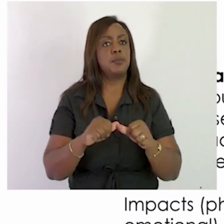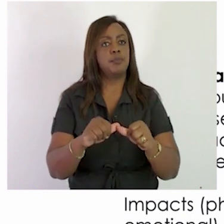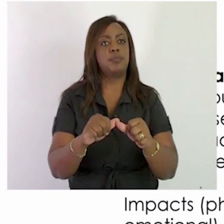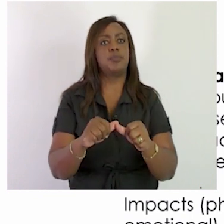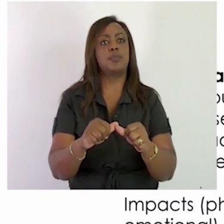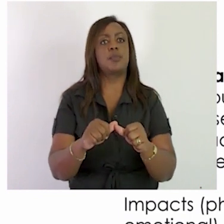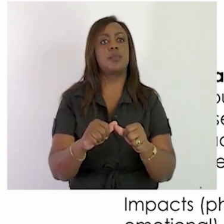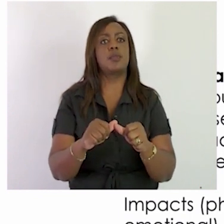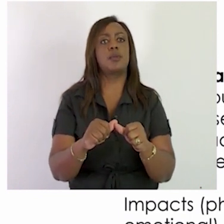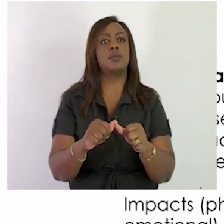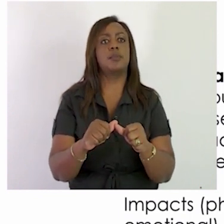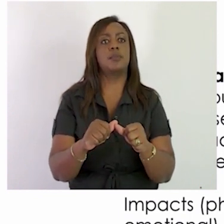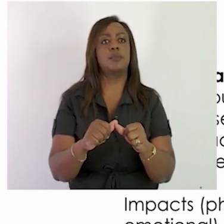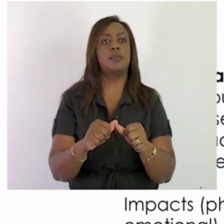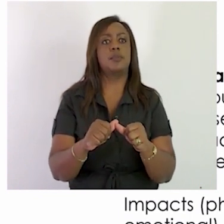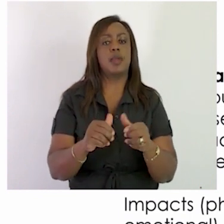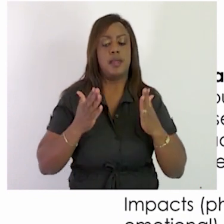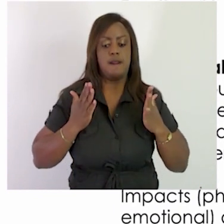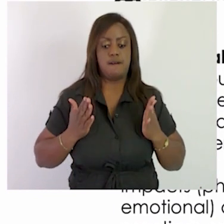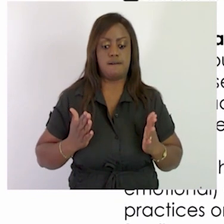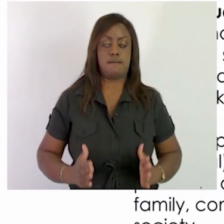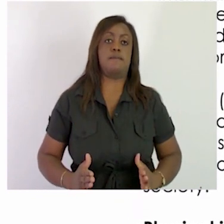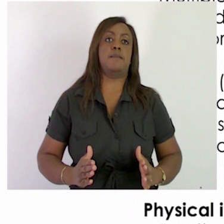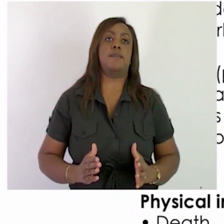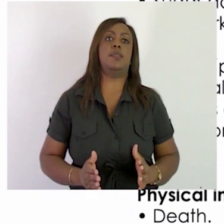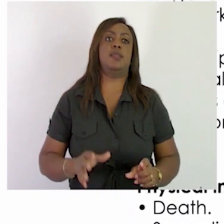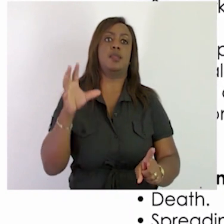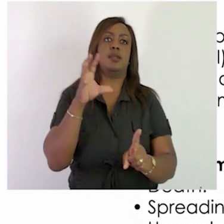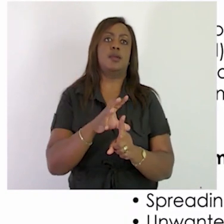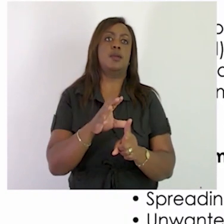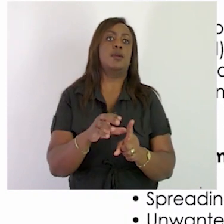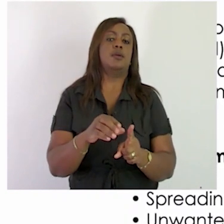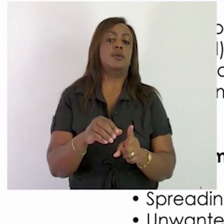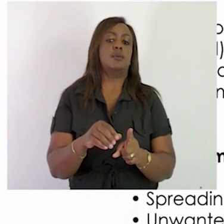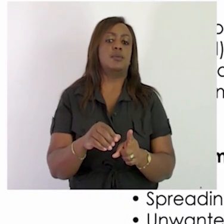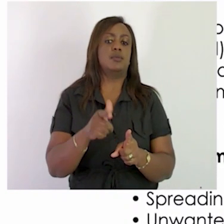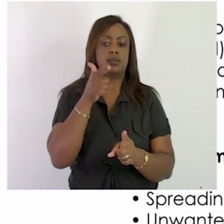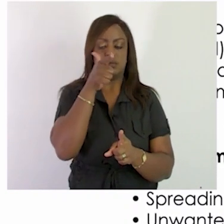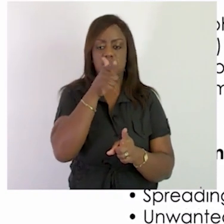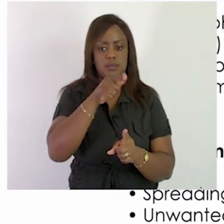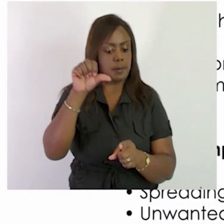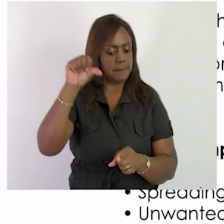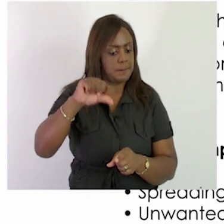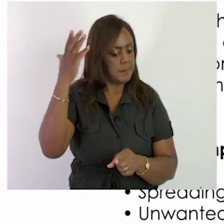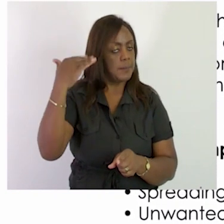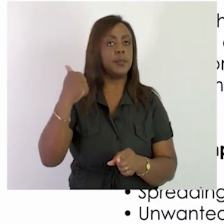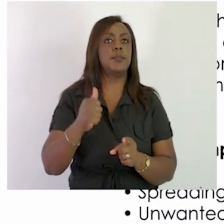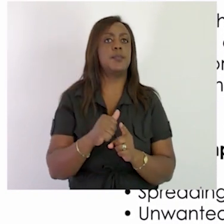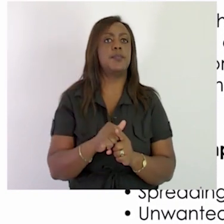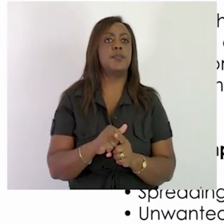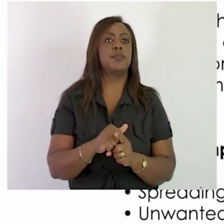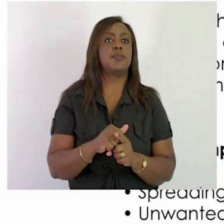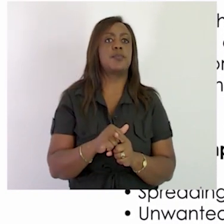impacts. These are physical and emotional impacts of risky sexual practices on the individual, on the